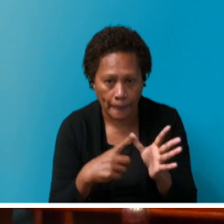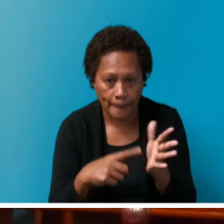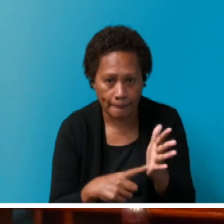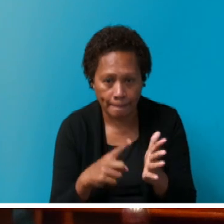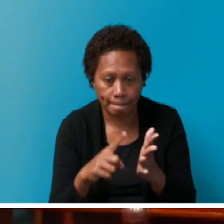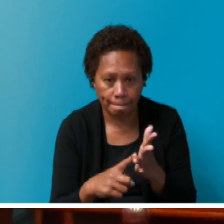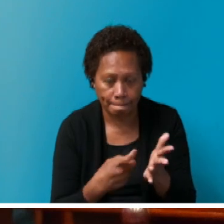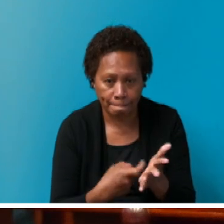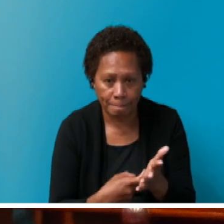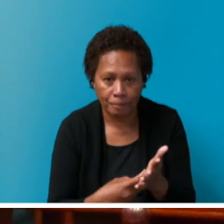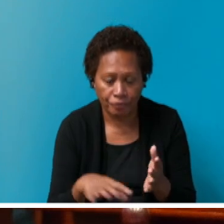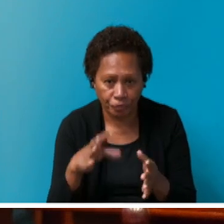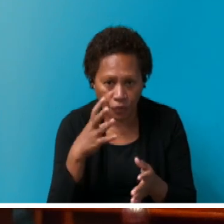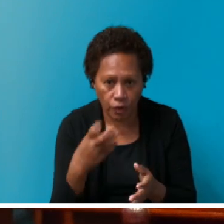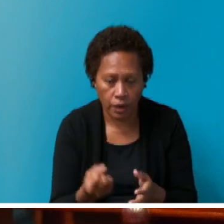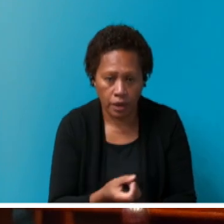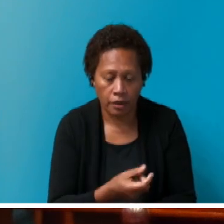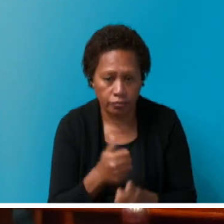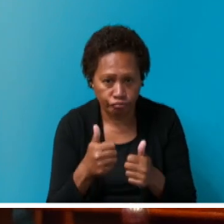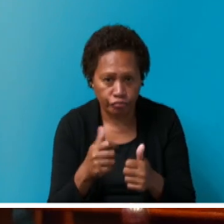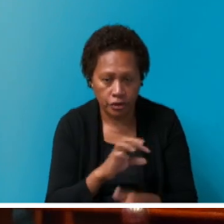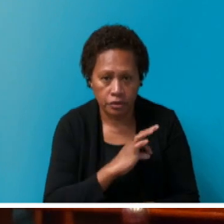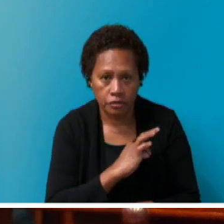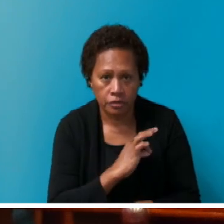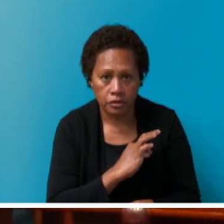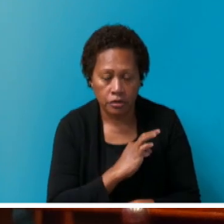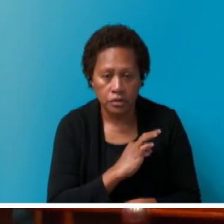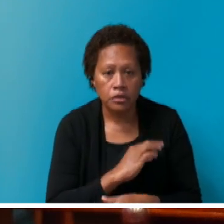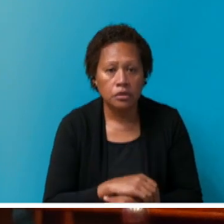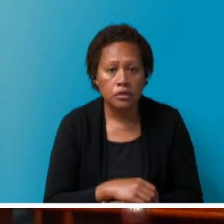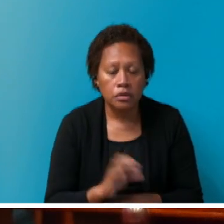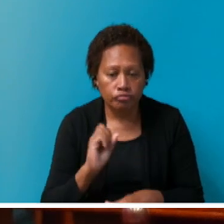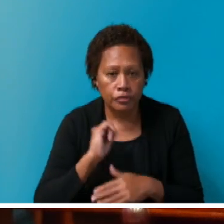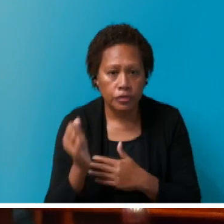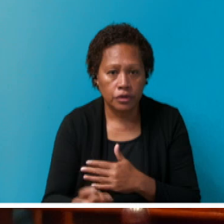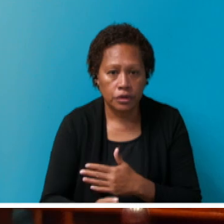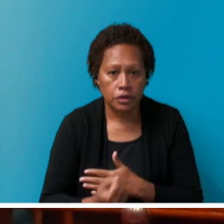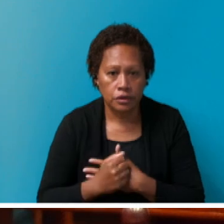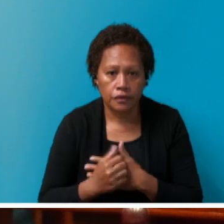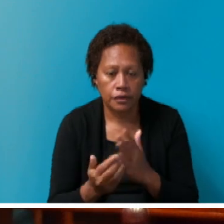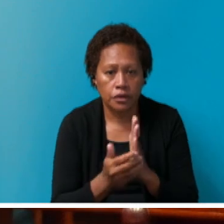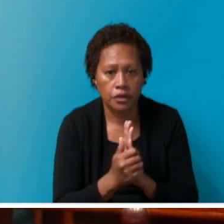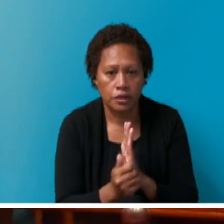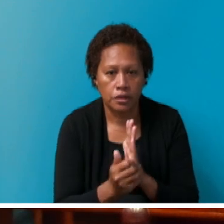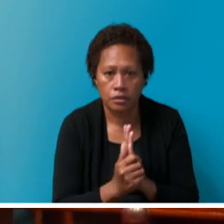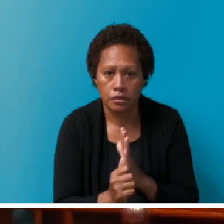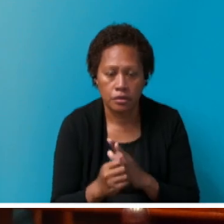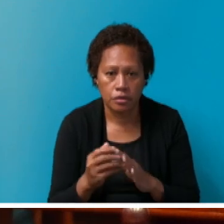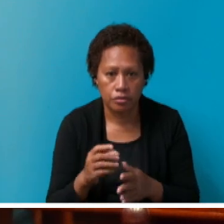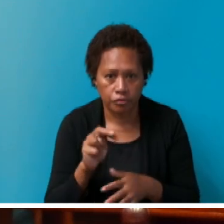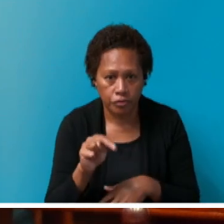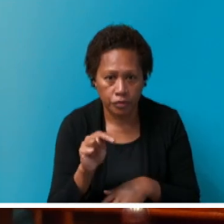with qualifications. It provides the essential navigational safety and seamanship skills required for safe